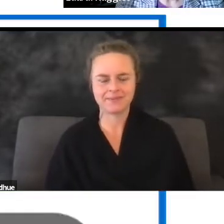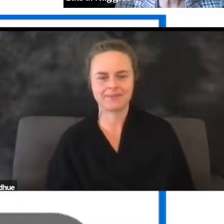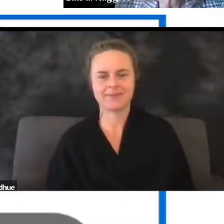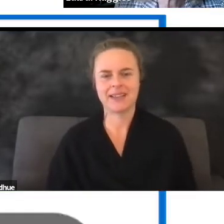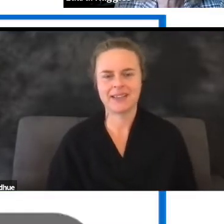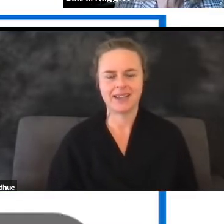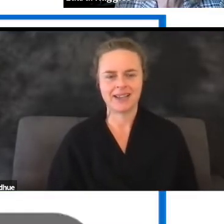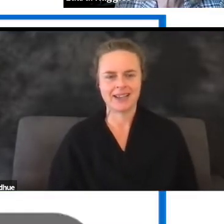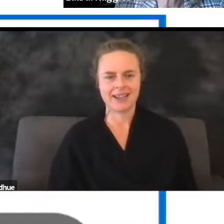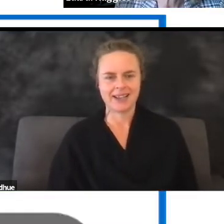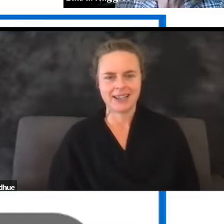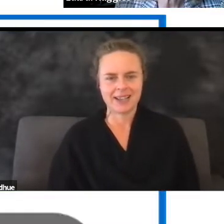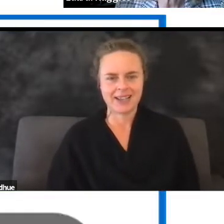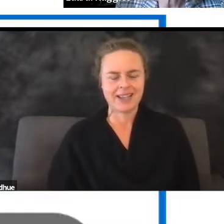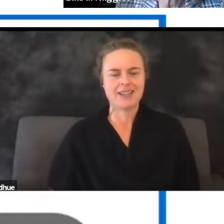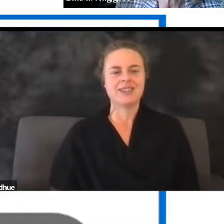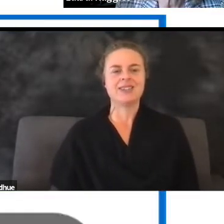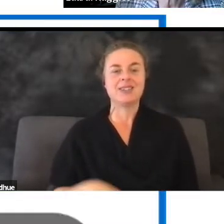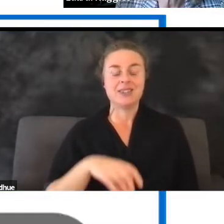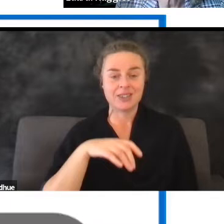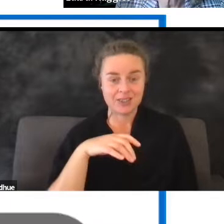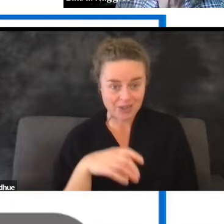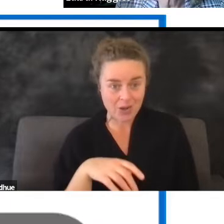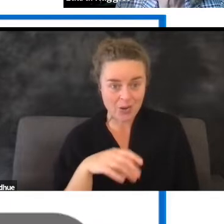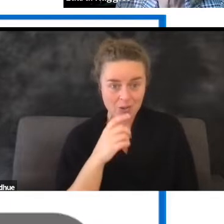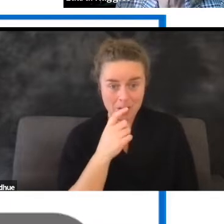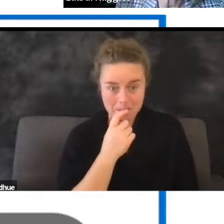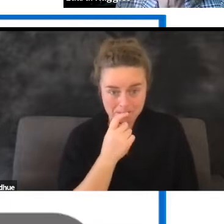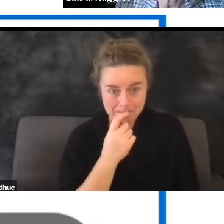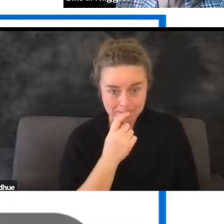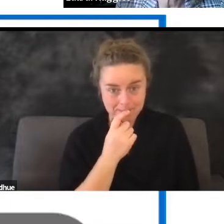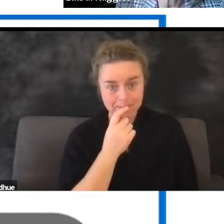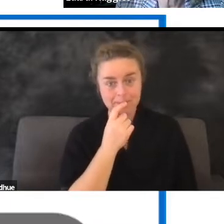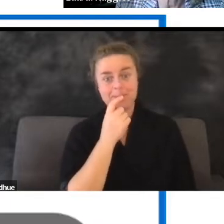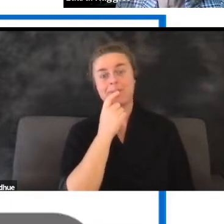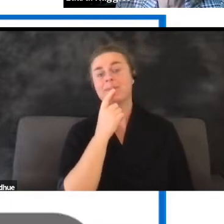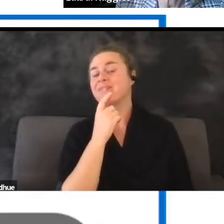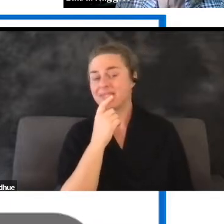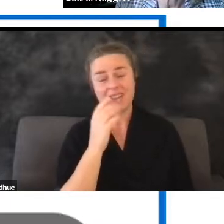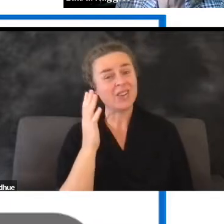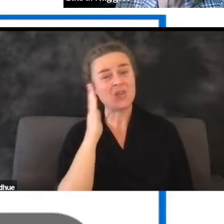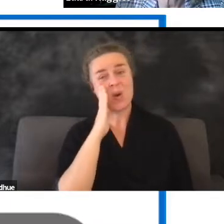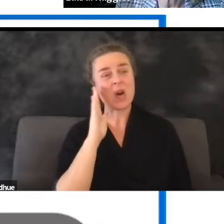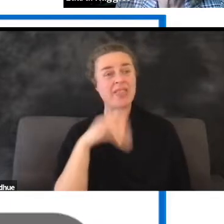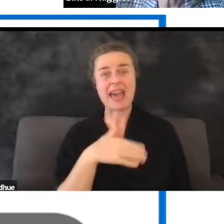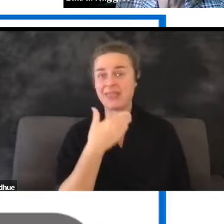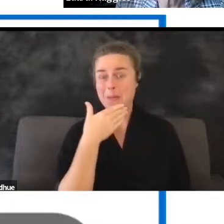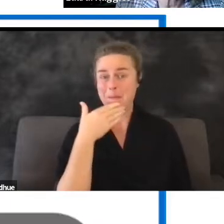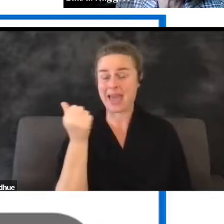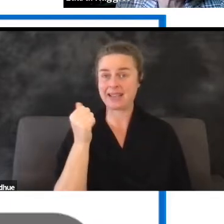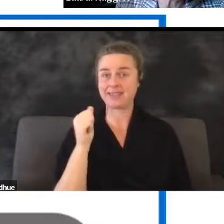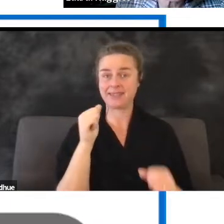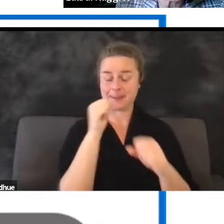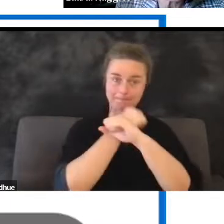So like the best frameworks, I feel like the best frameworks evolve. And Aaron talked to